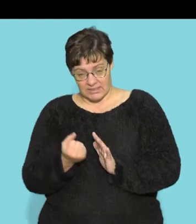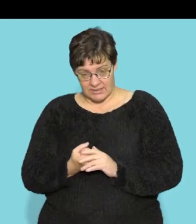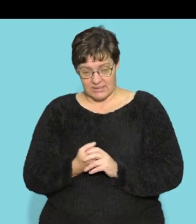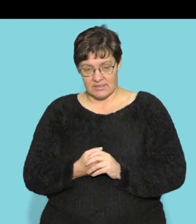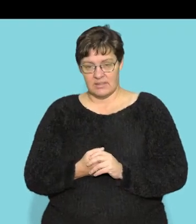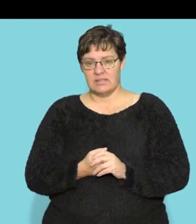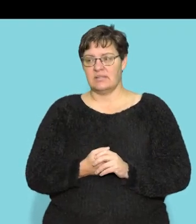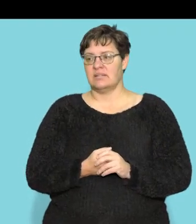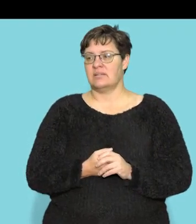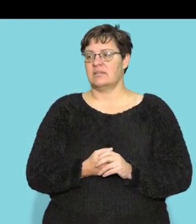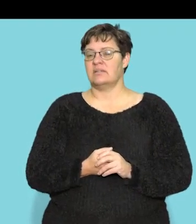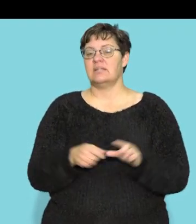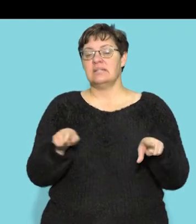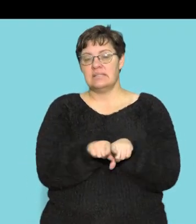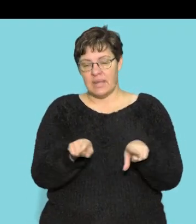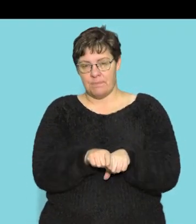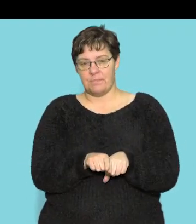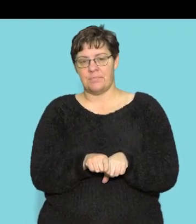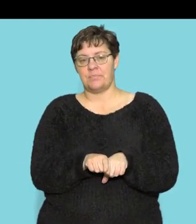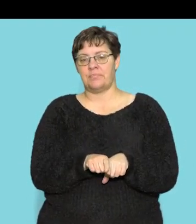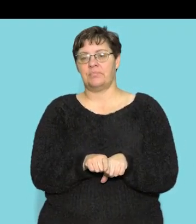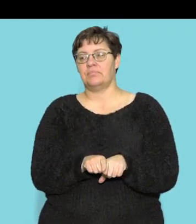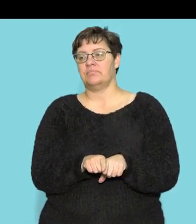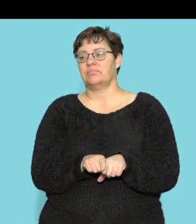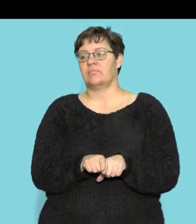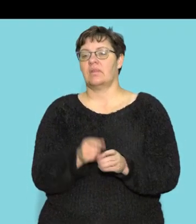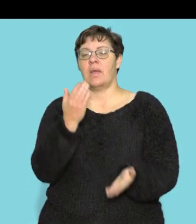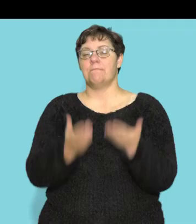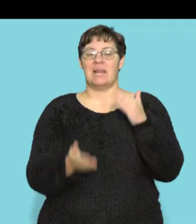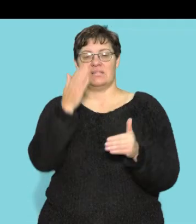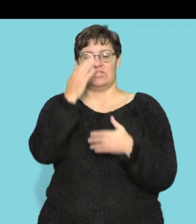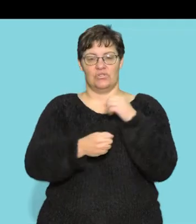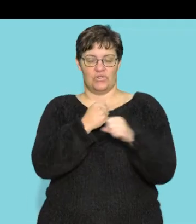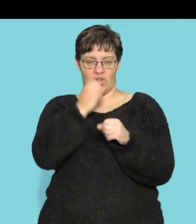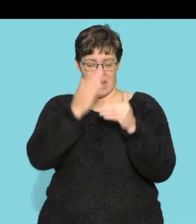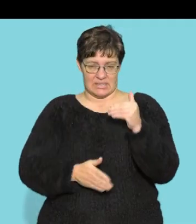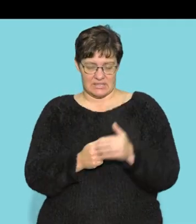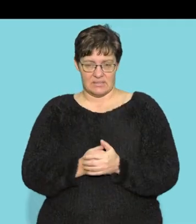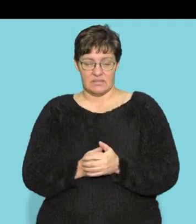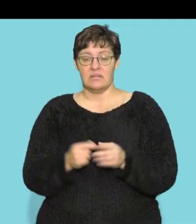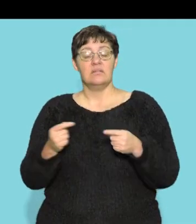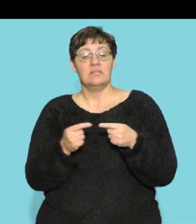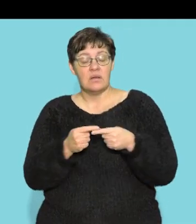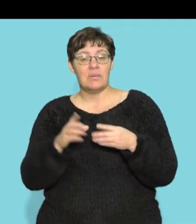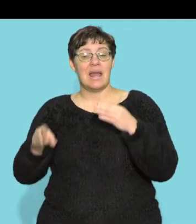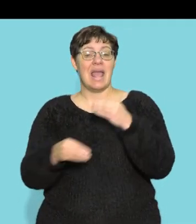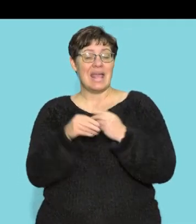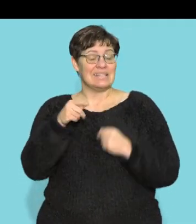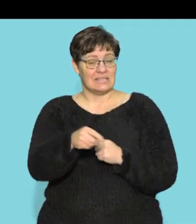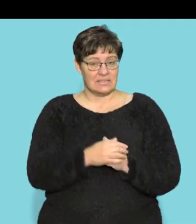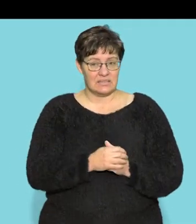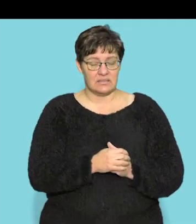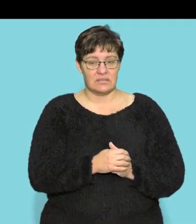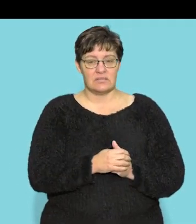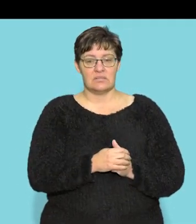and obviously, you've got to also take into consideration, this is your balance at the end of the year. The one component that you need to add here,